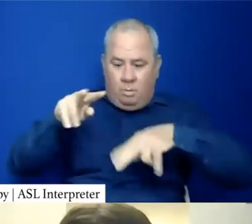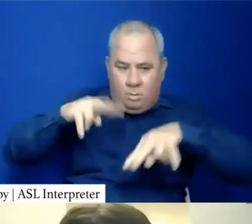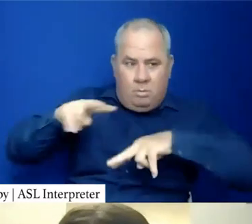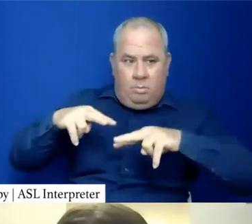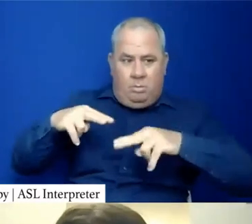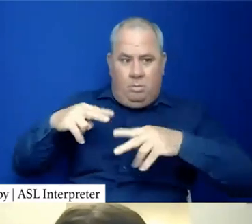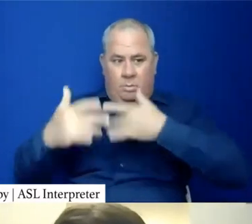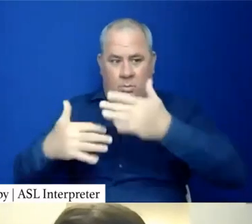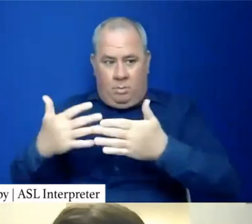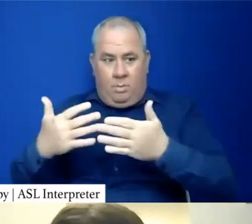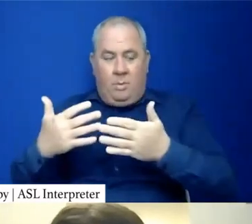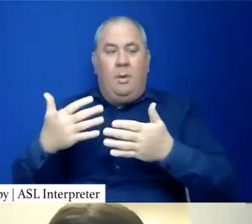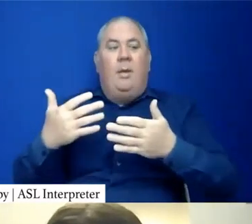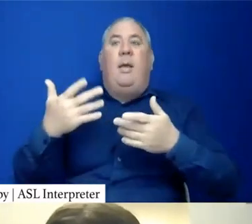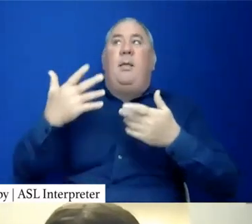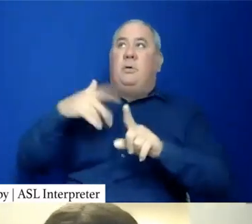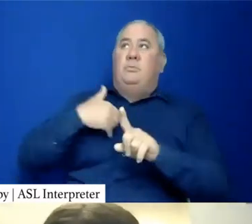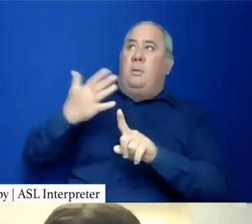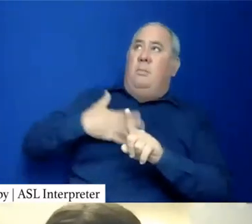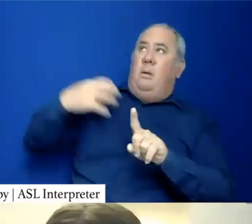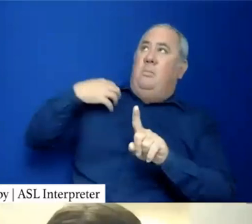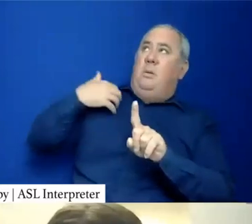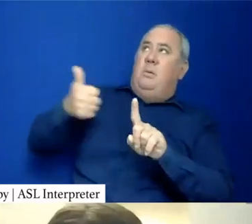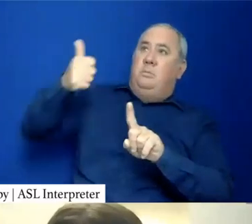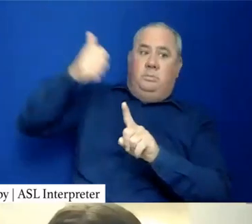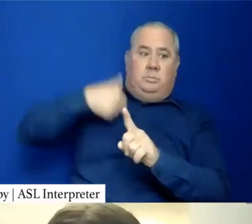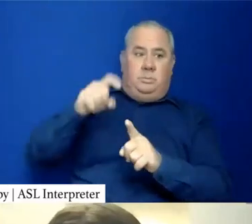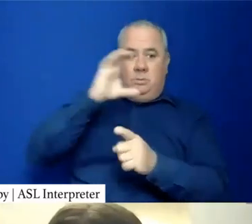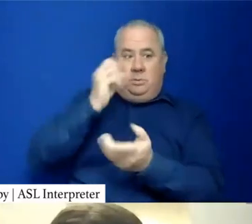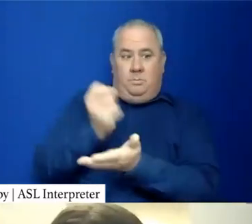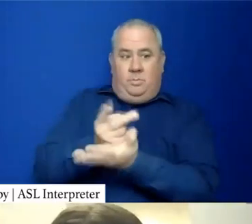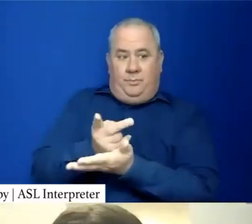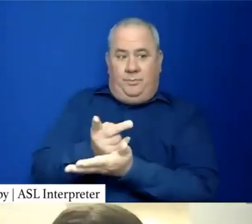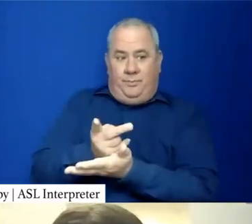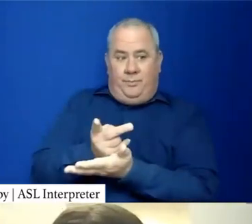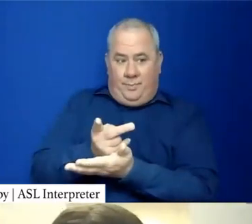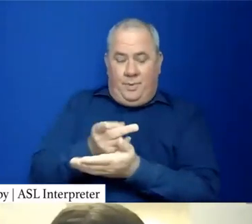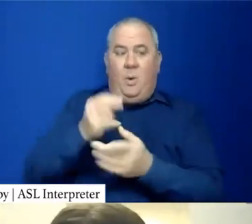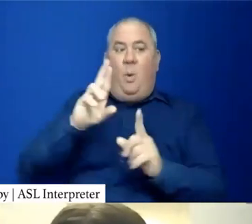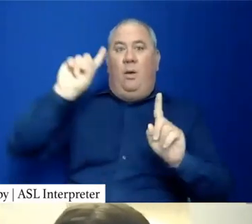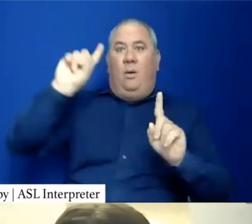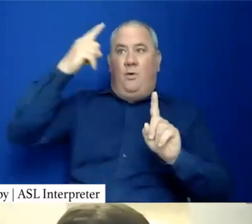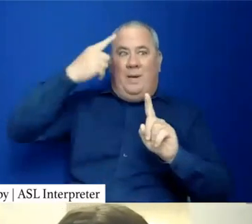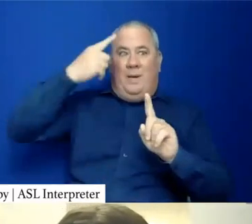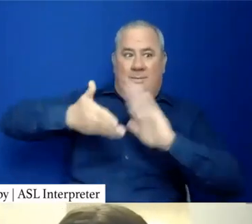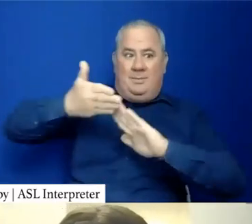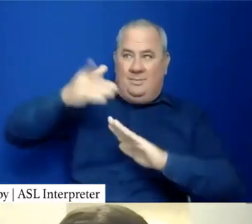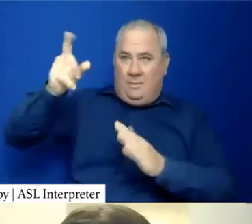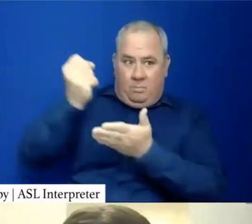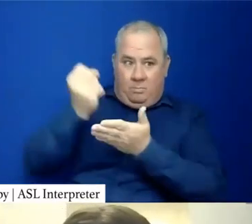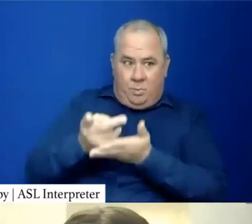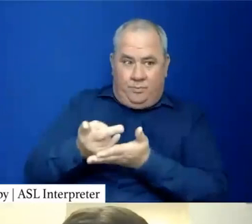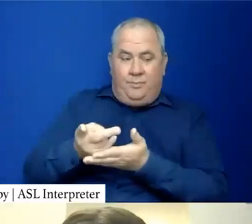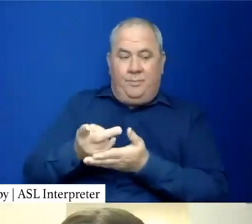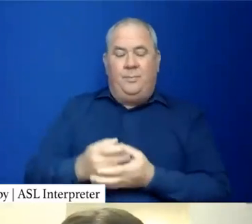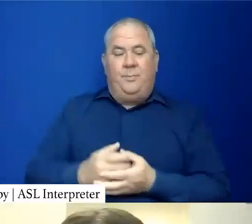our leadership, depending if you work in academia or bureaucracy like I do. So to come in front of a